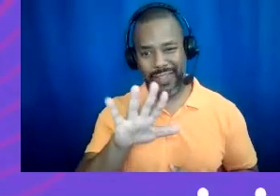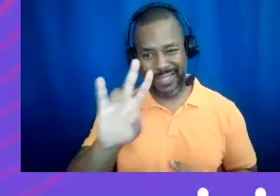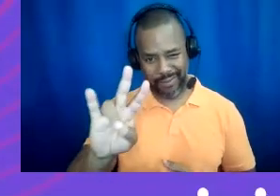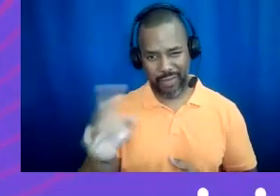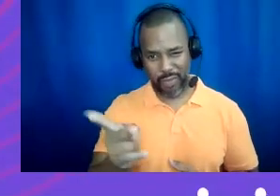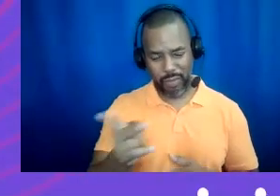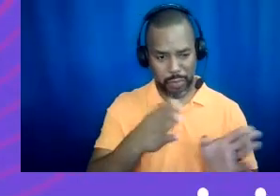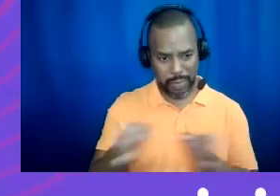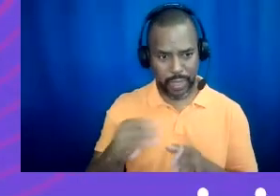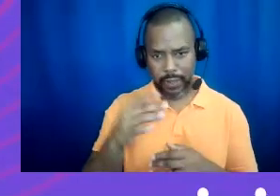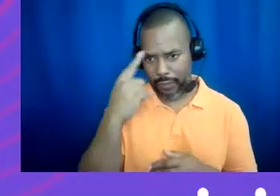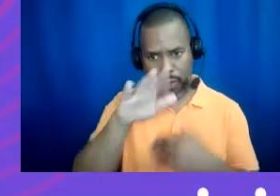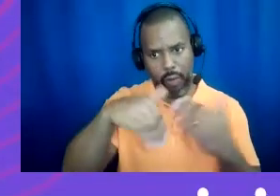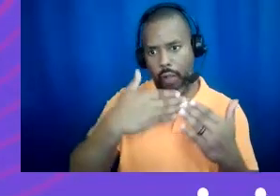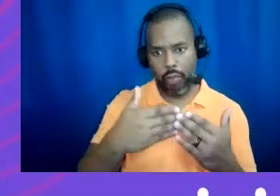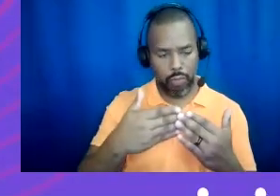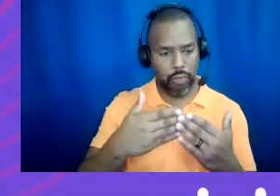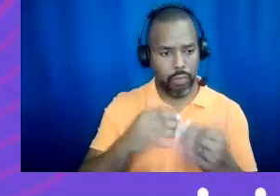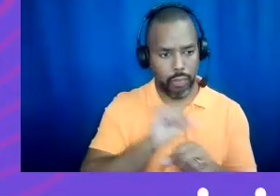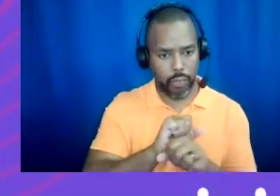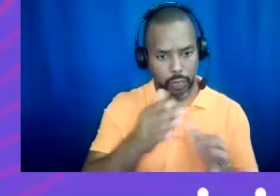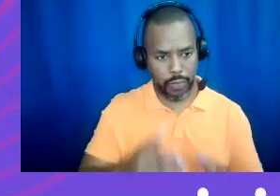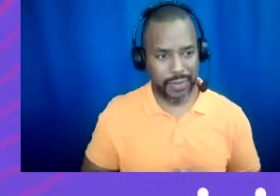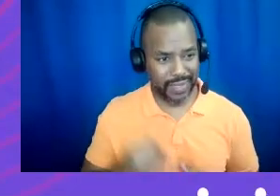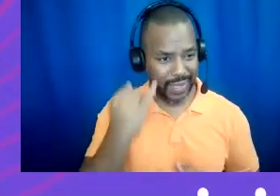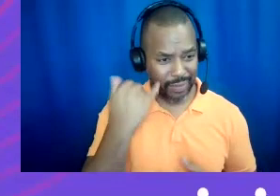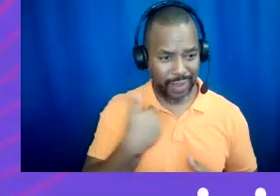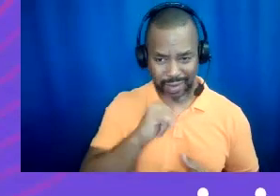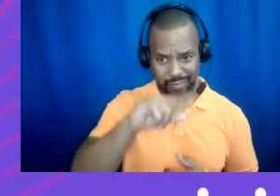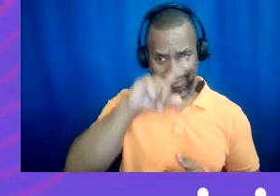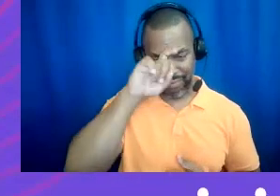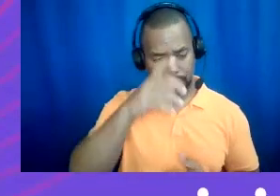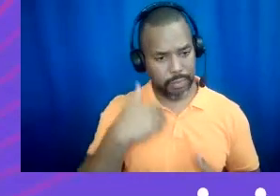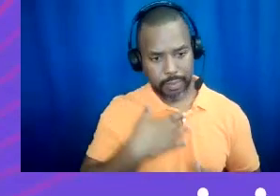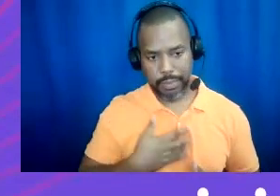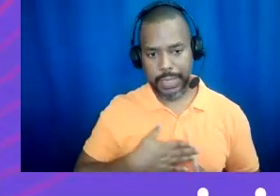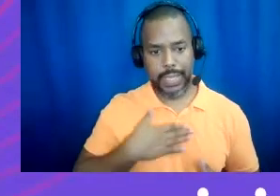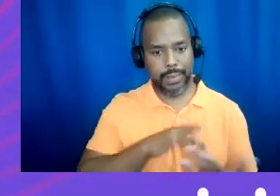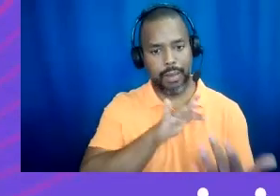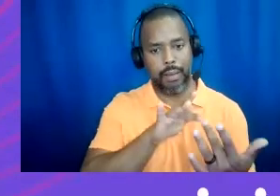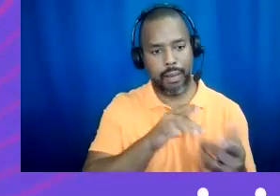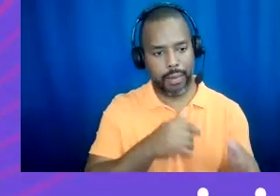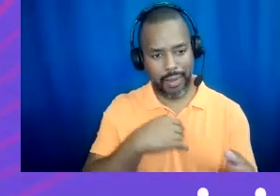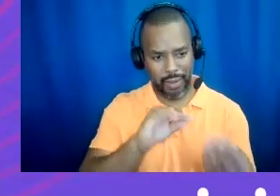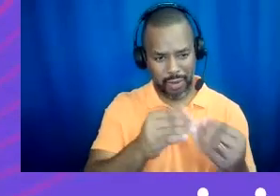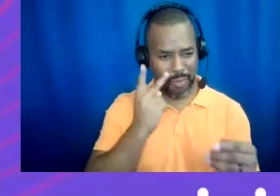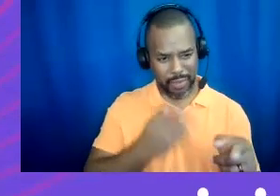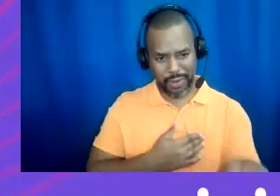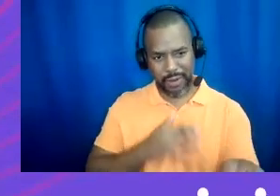are available to all employees. So if you have questions about those, please contact our district payroll department at